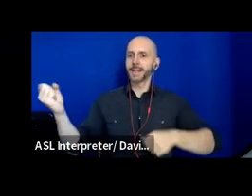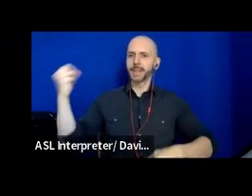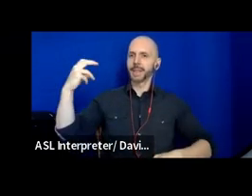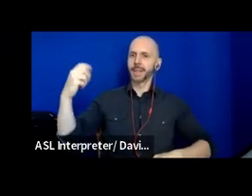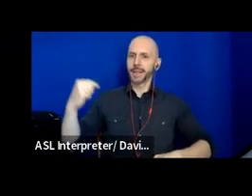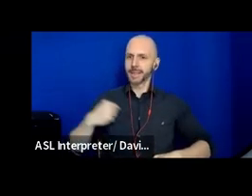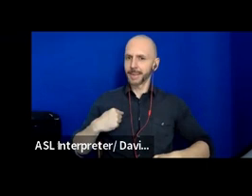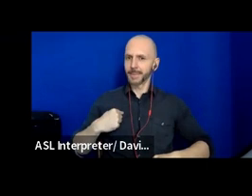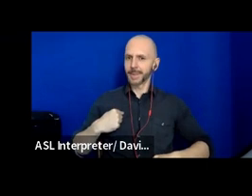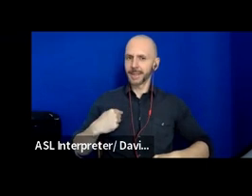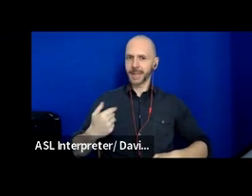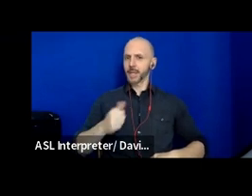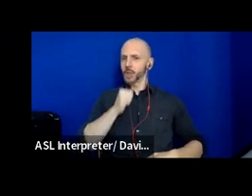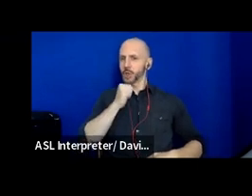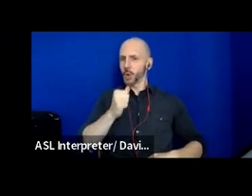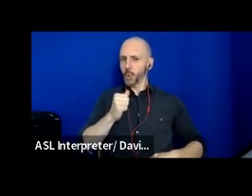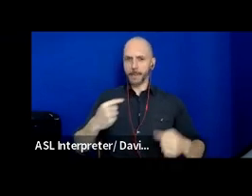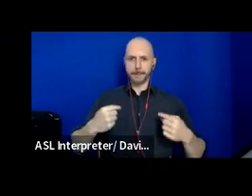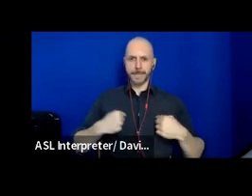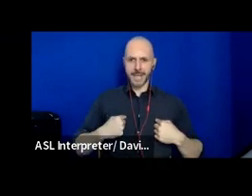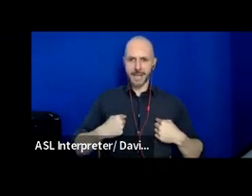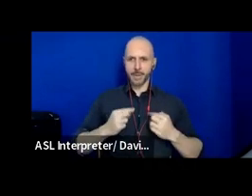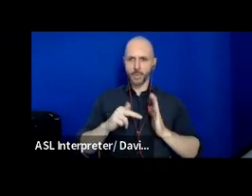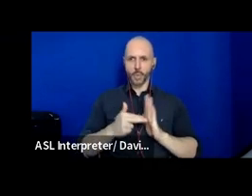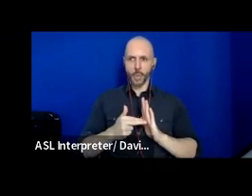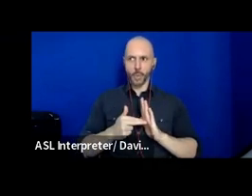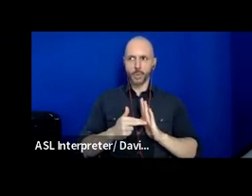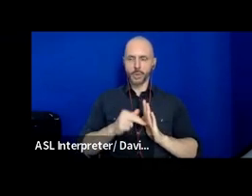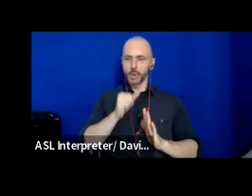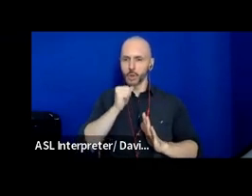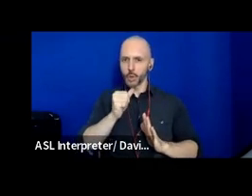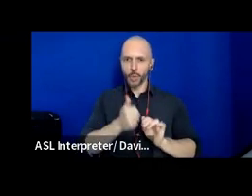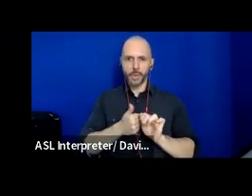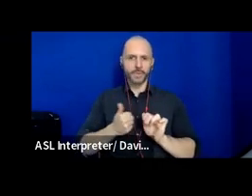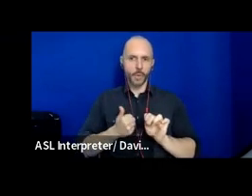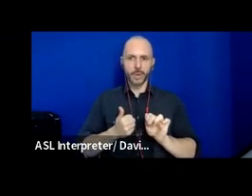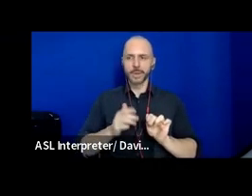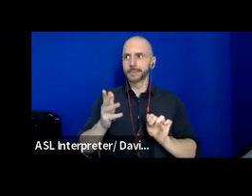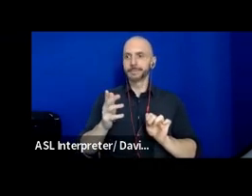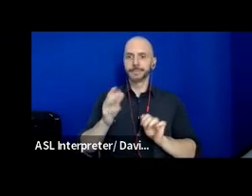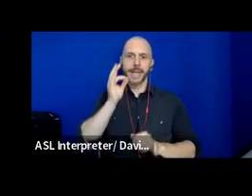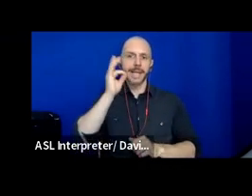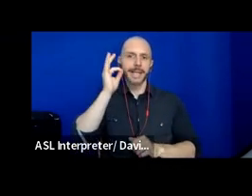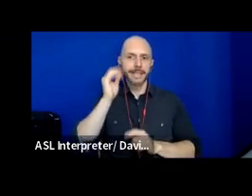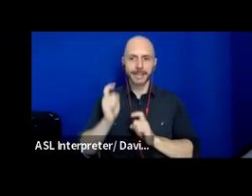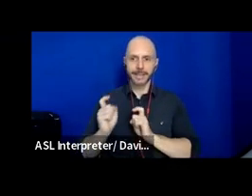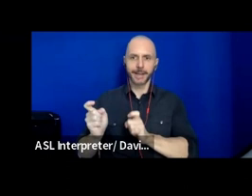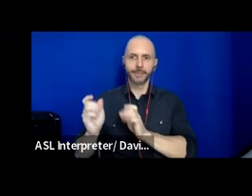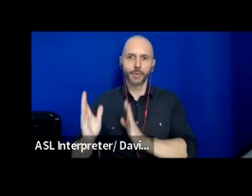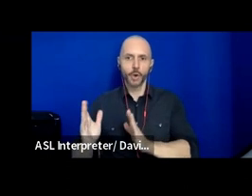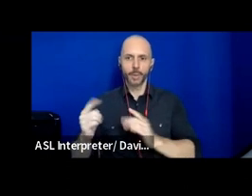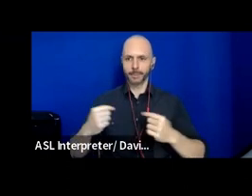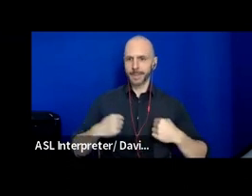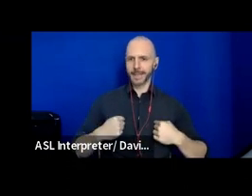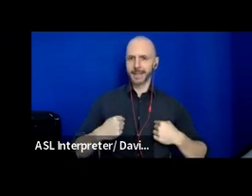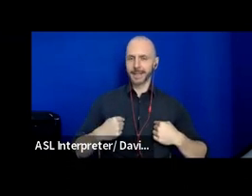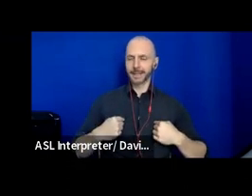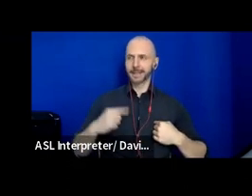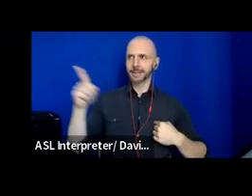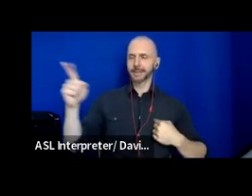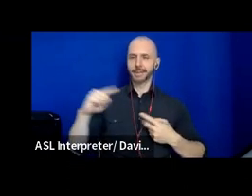hopefully you're able to also read along. And so the question is, what are the issues that are impacting communication